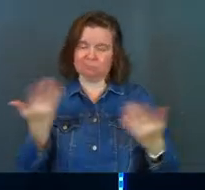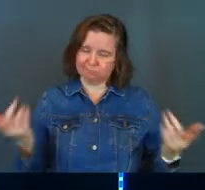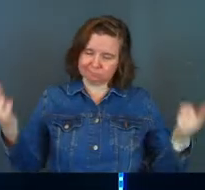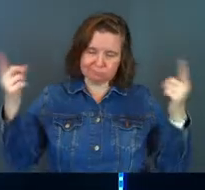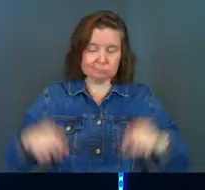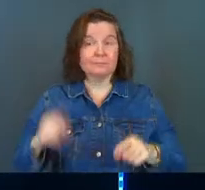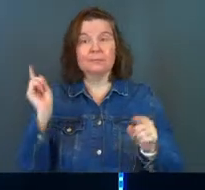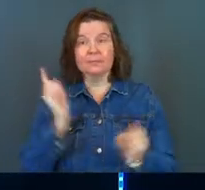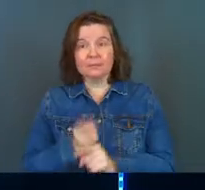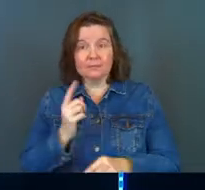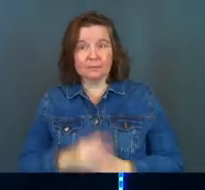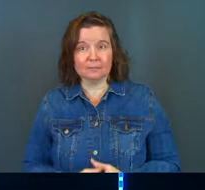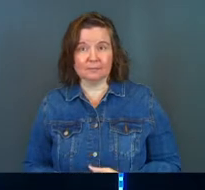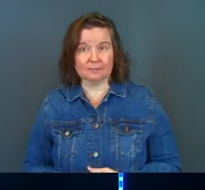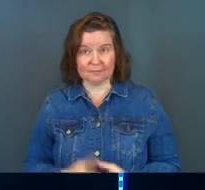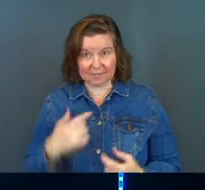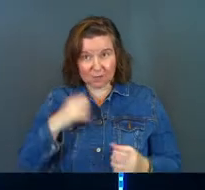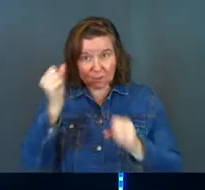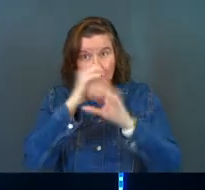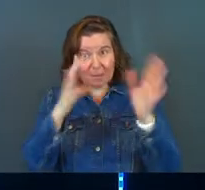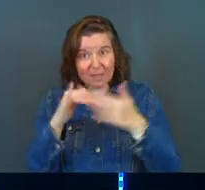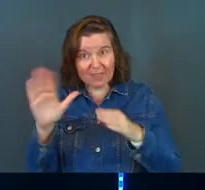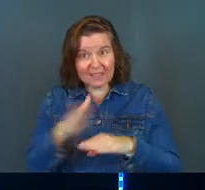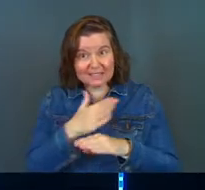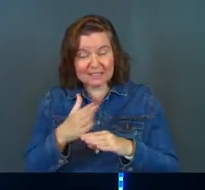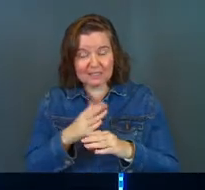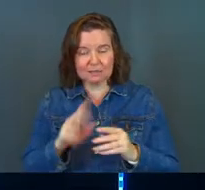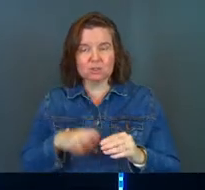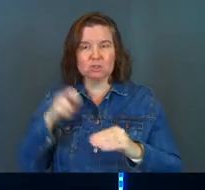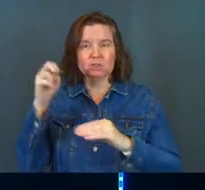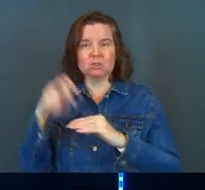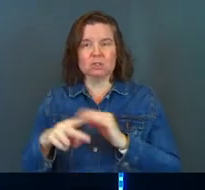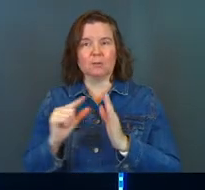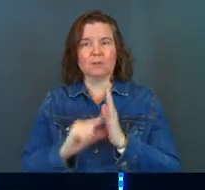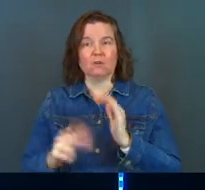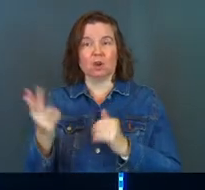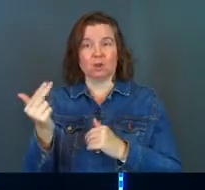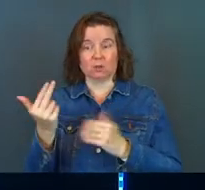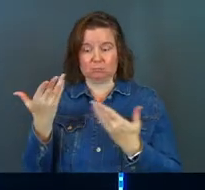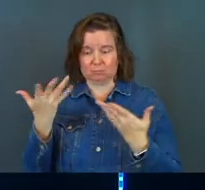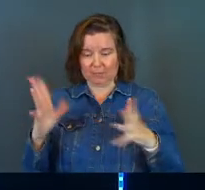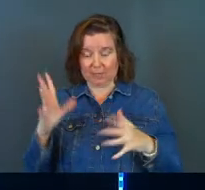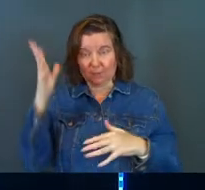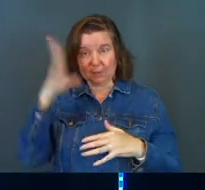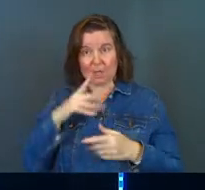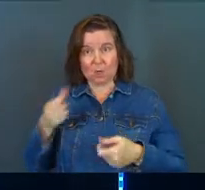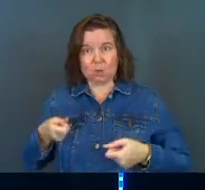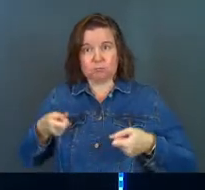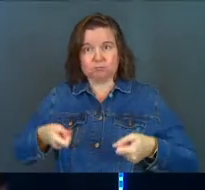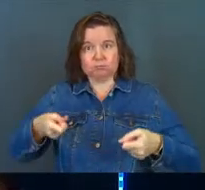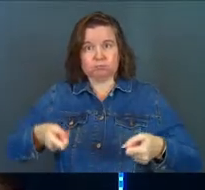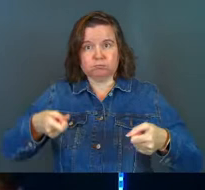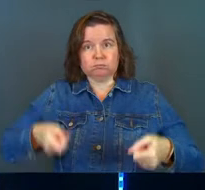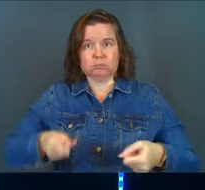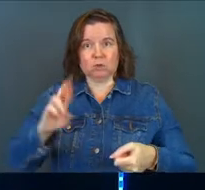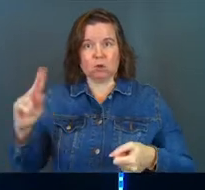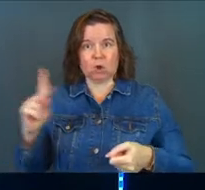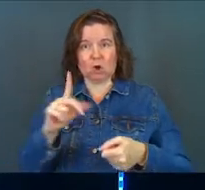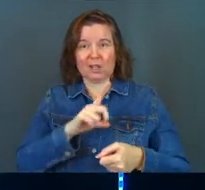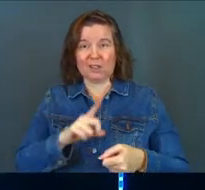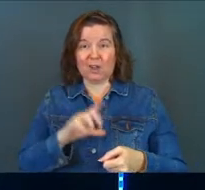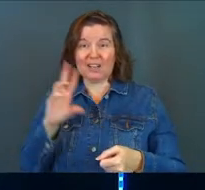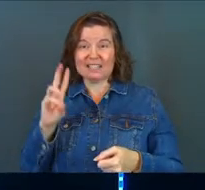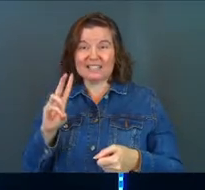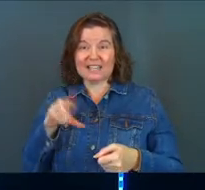on, right? Can you imagine that scene? Jump to verse 13. And after the men who were carrying the ark of the Lord had gone